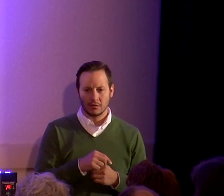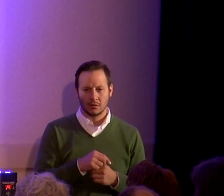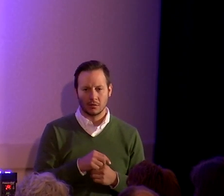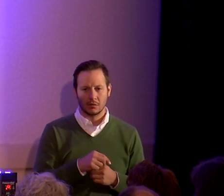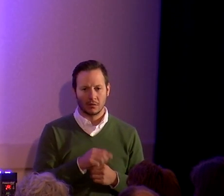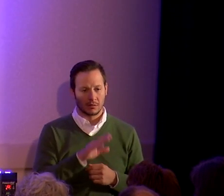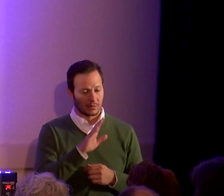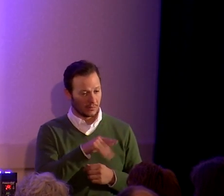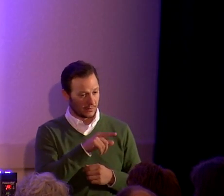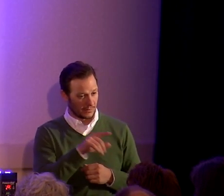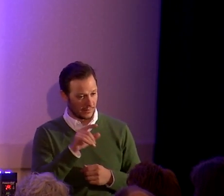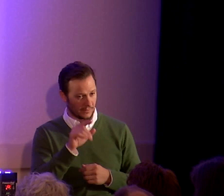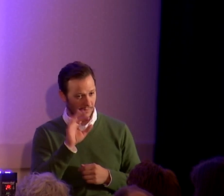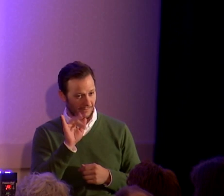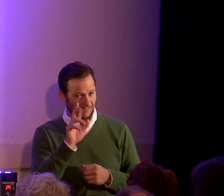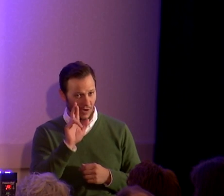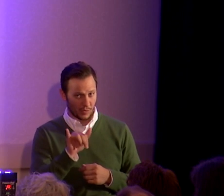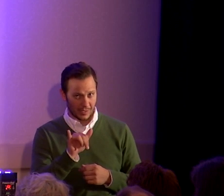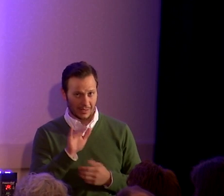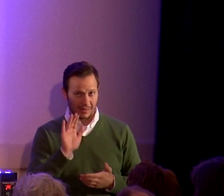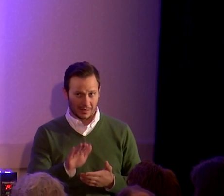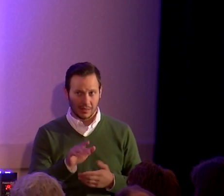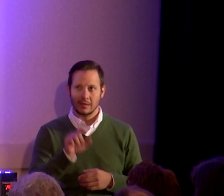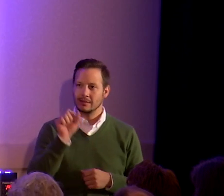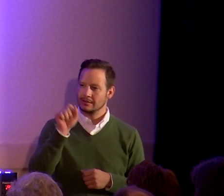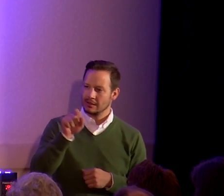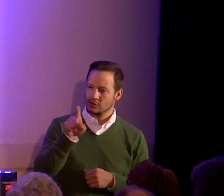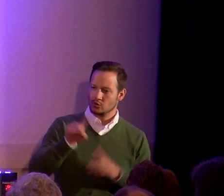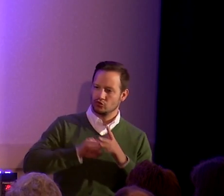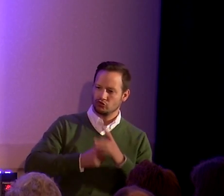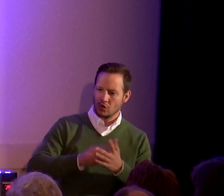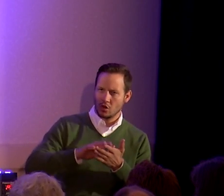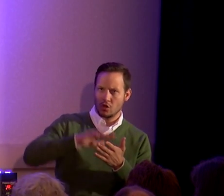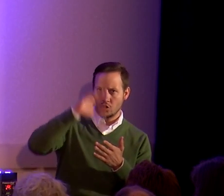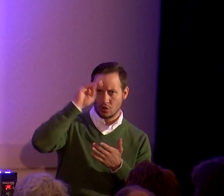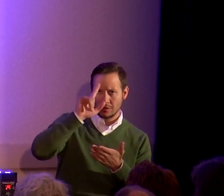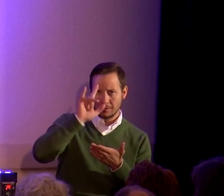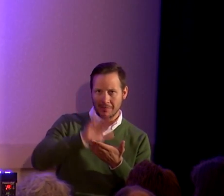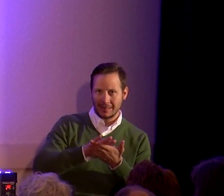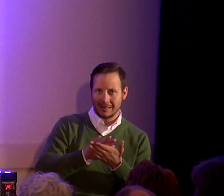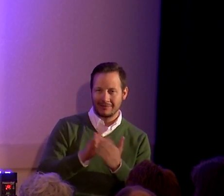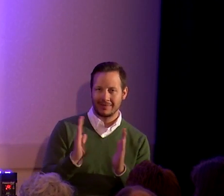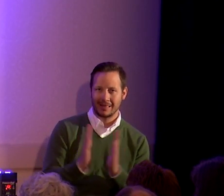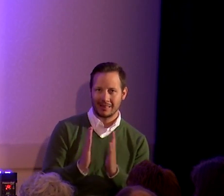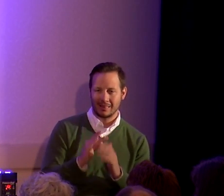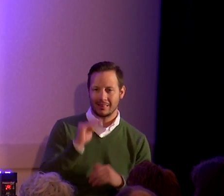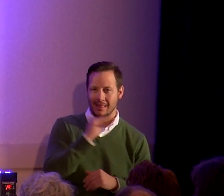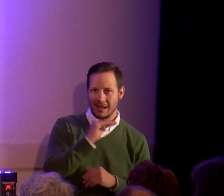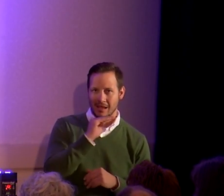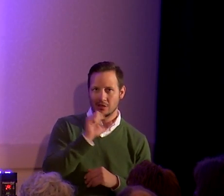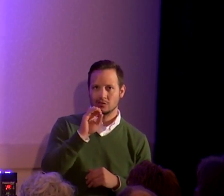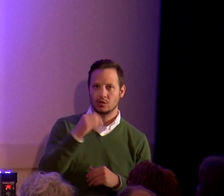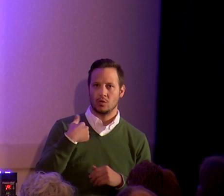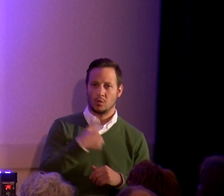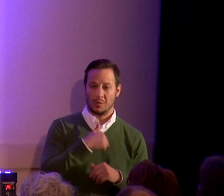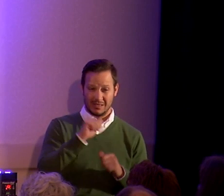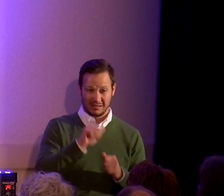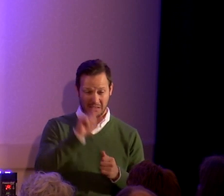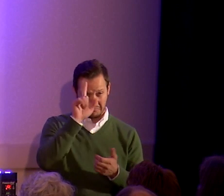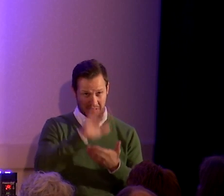Little? Yes, as practice. You have to start out learning to believe the little lies, so we can believe the big